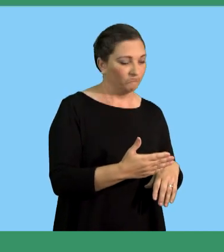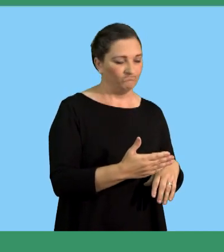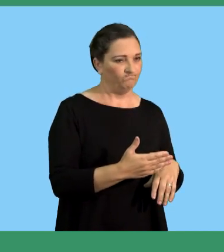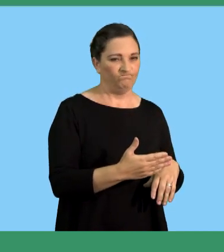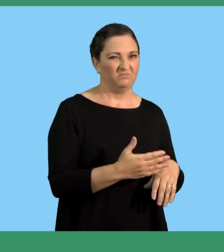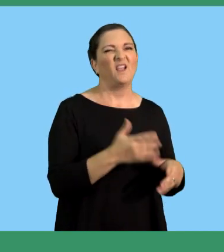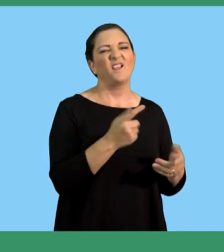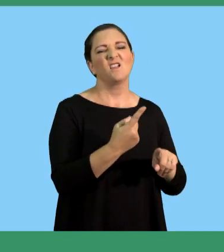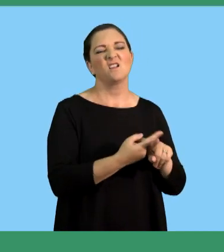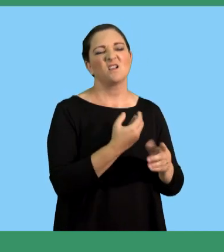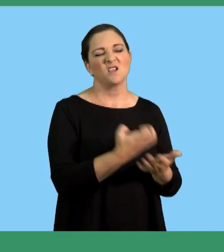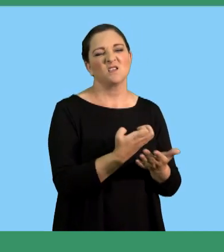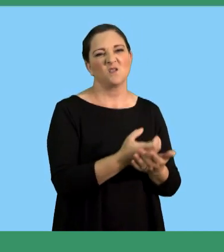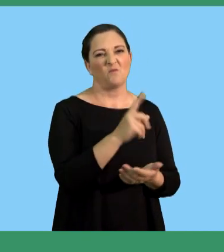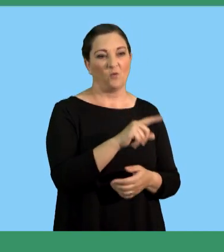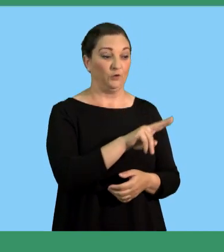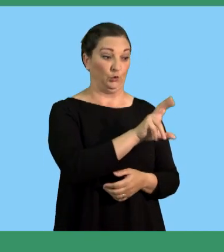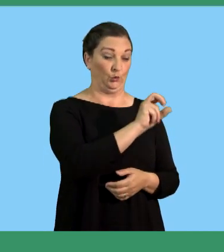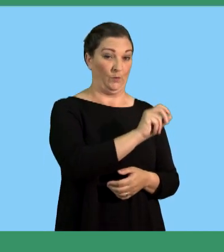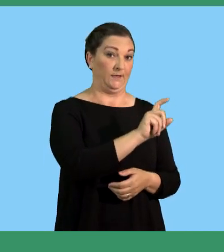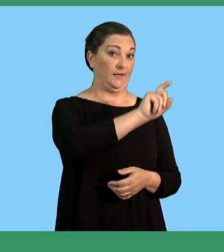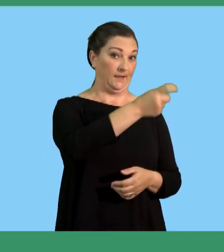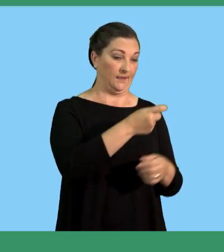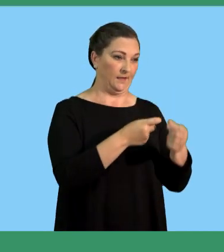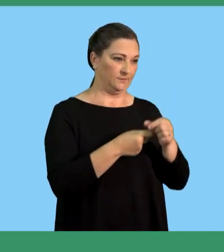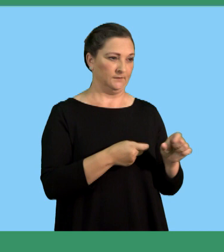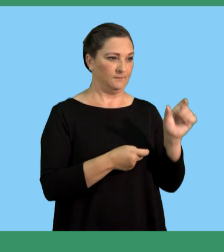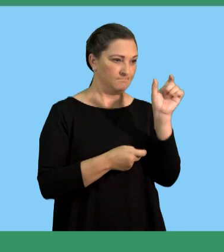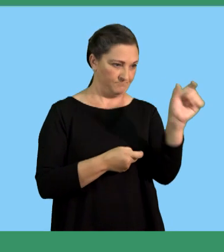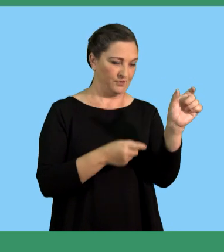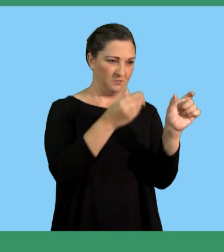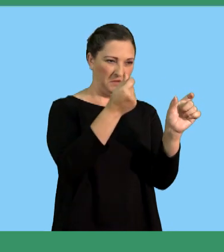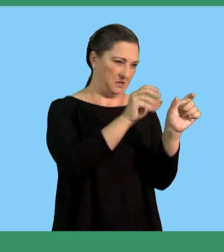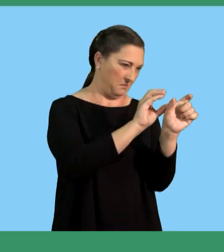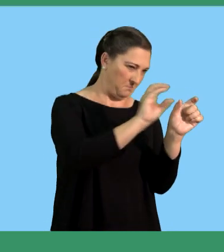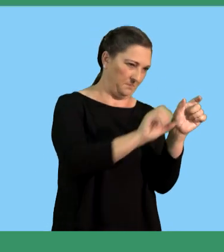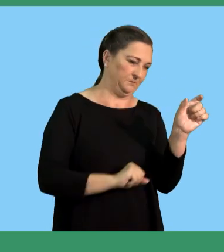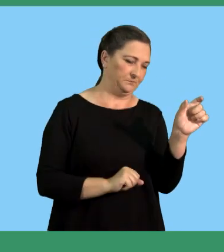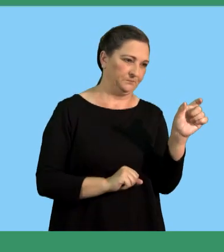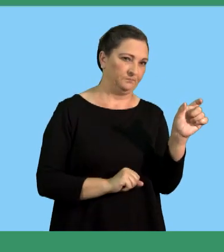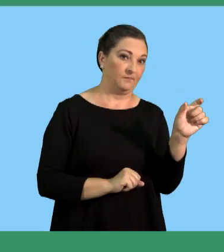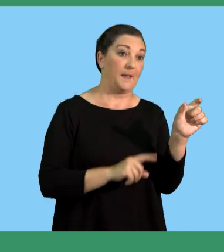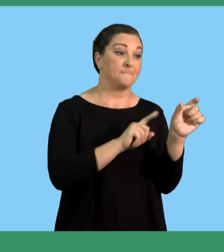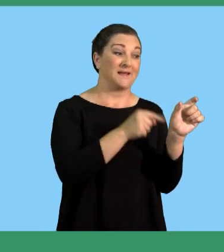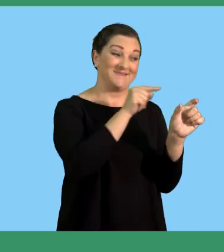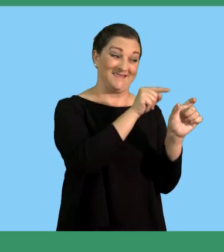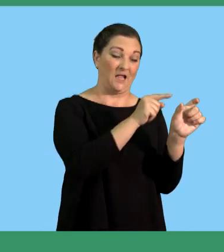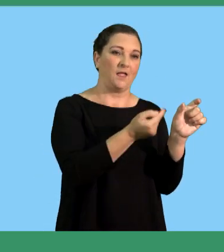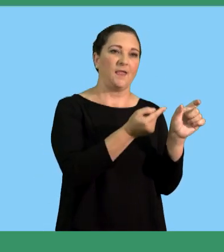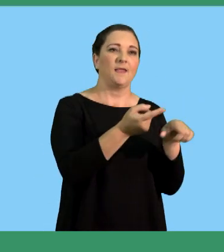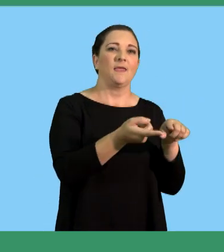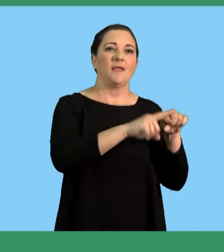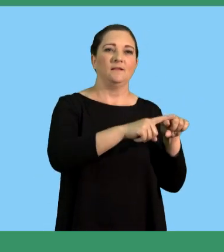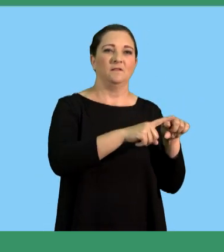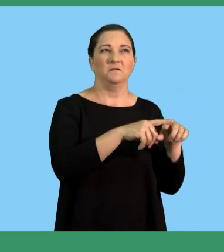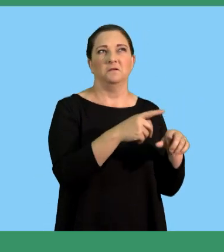20,000 and you get your interest of that 20,000. So the interest, let's say the interest